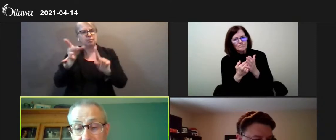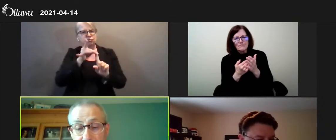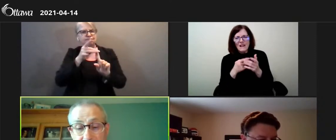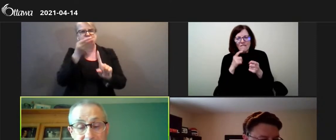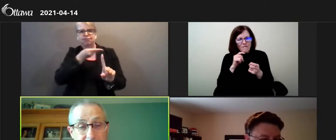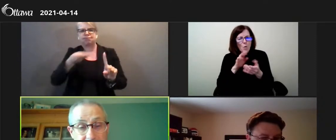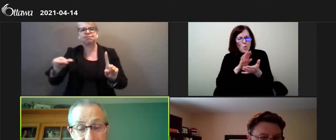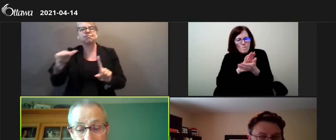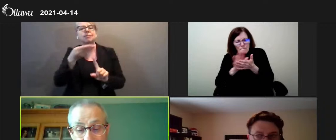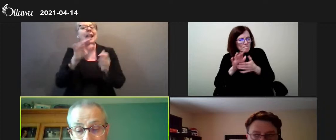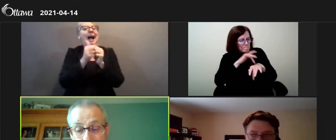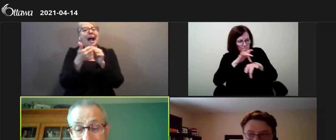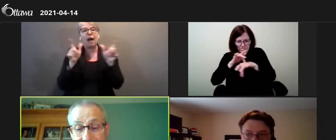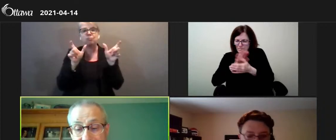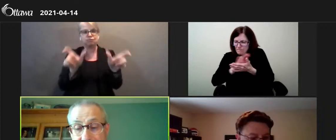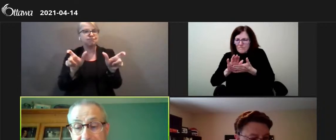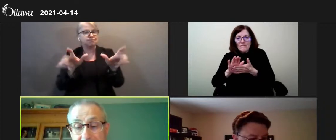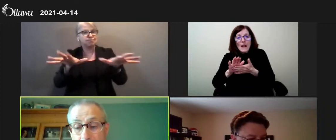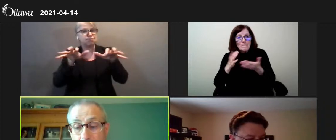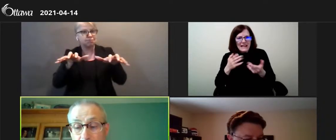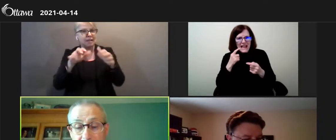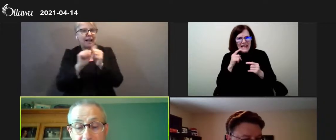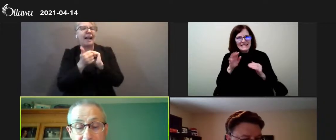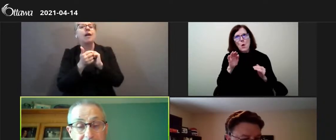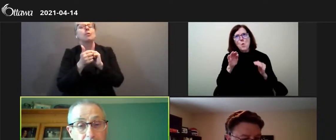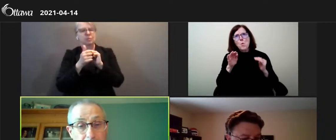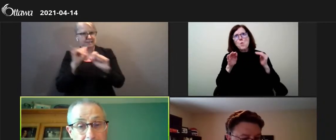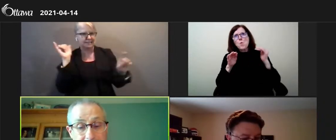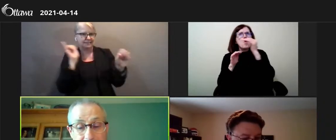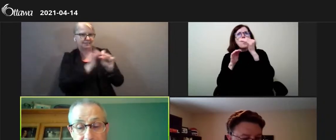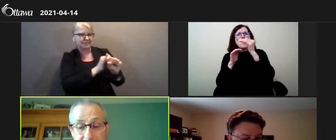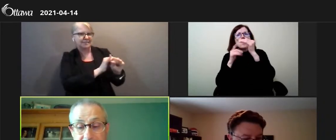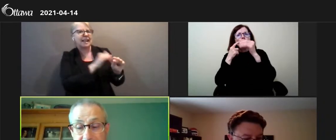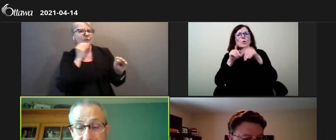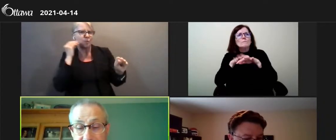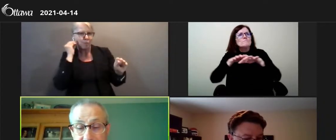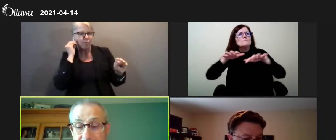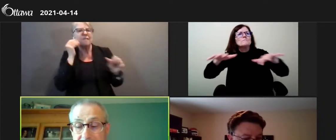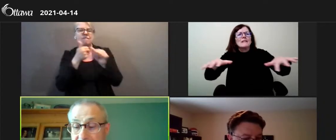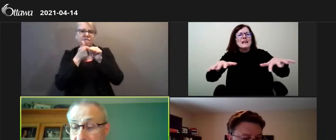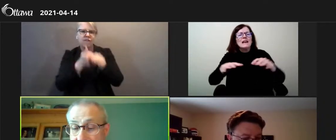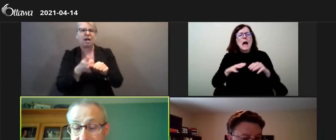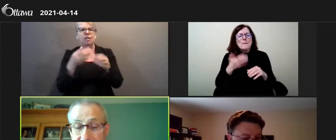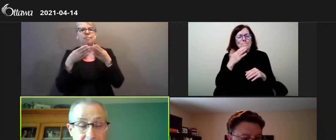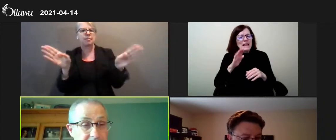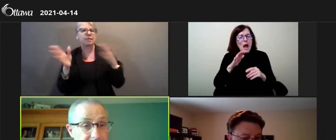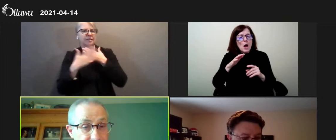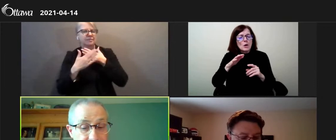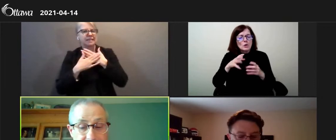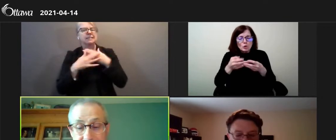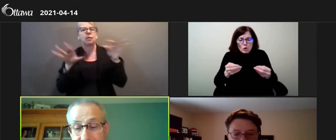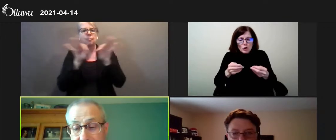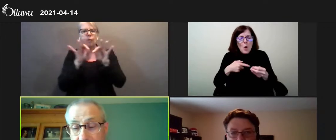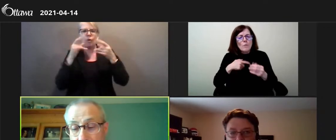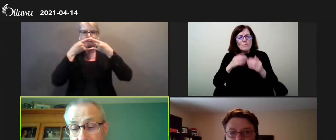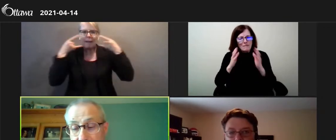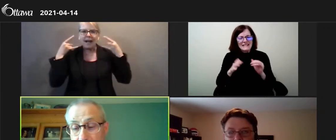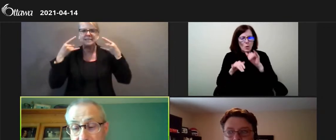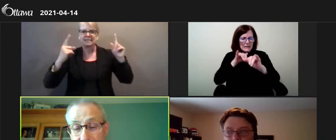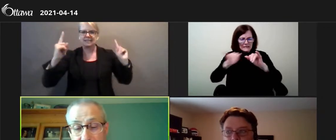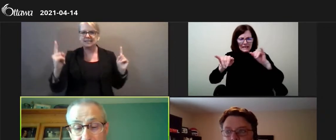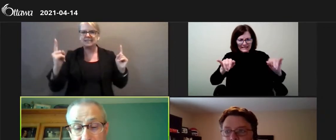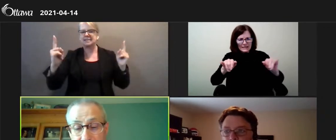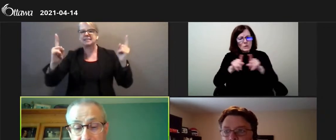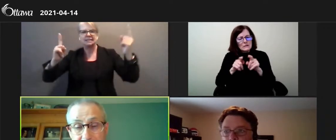way to stop transmission of the virus is to stay at home and follow public health advice, such as masking and physical distancing whenever